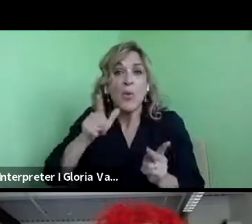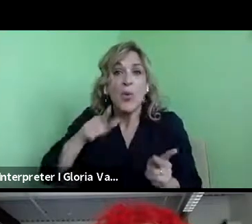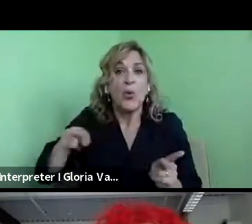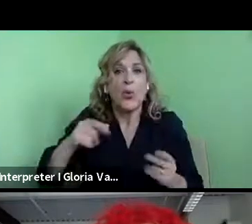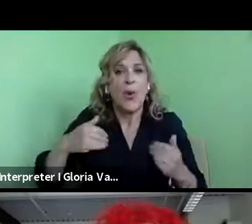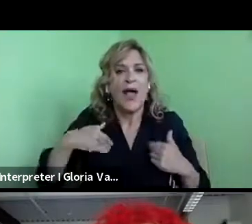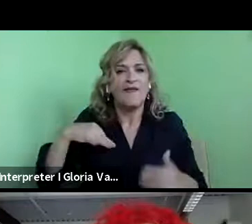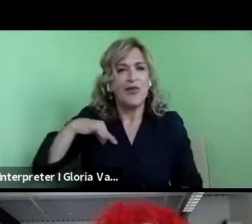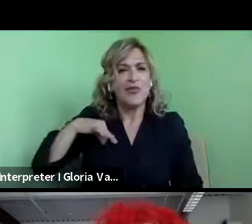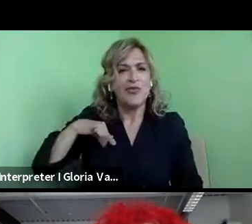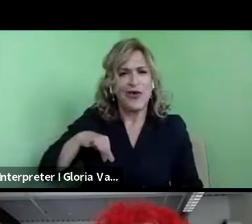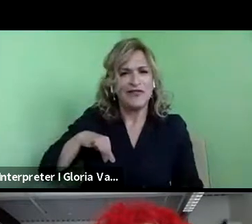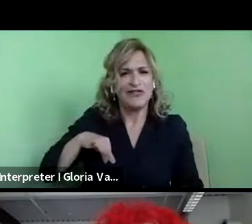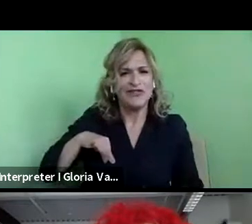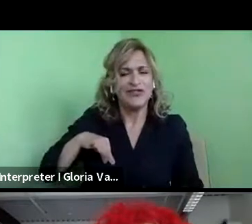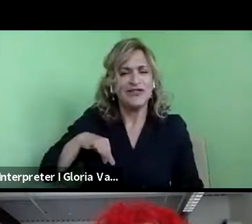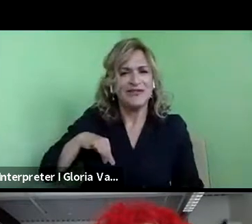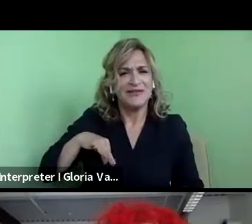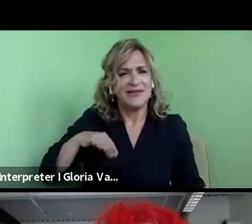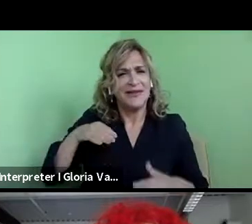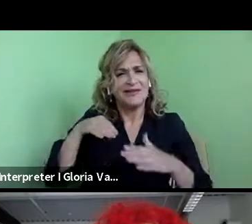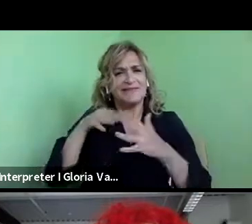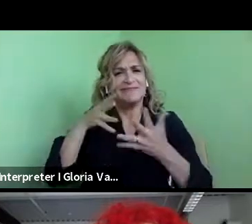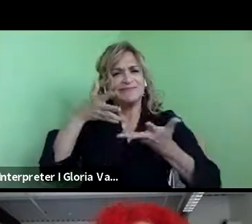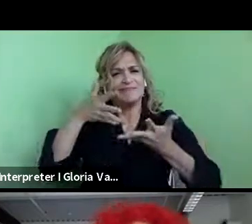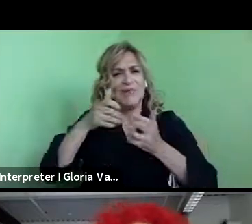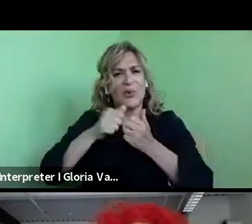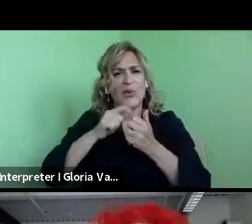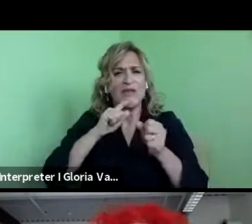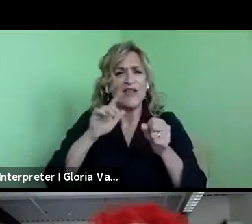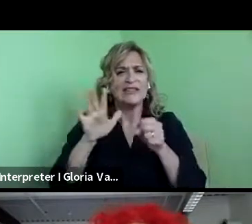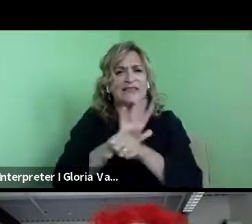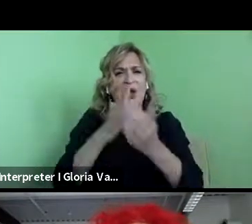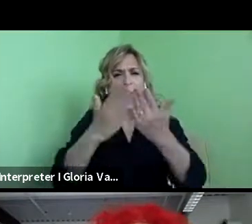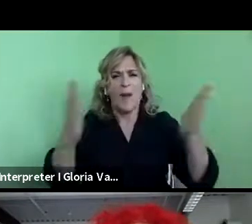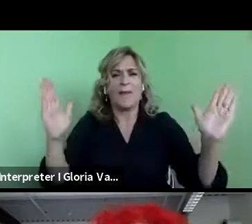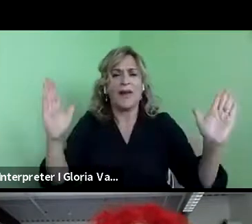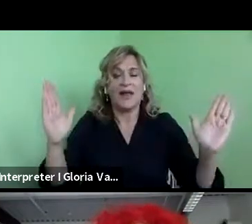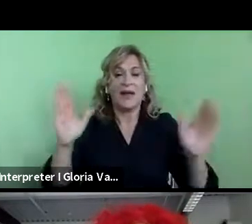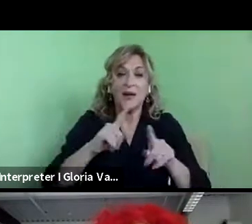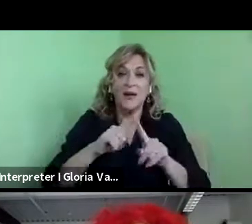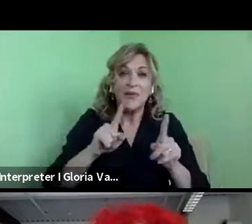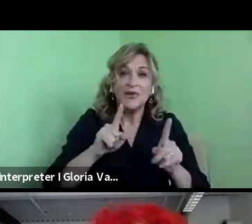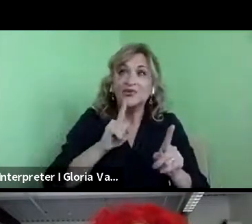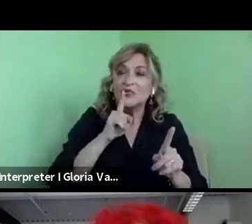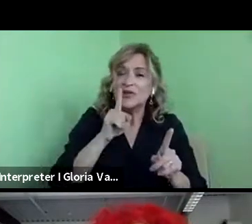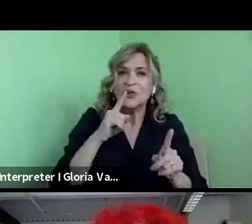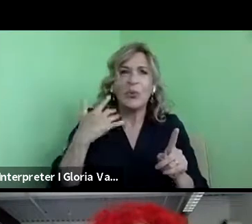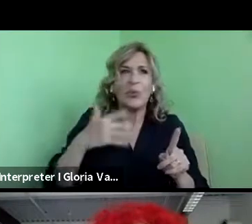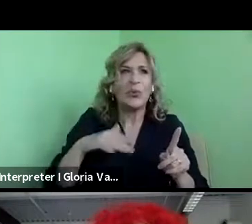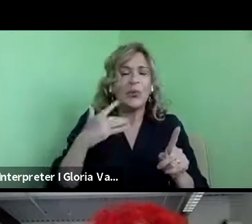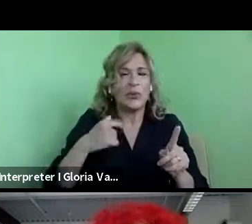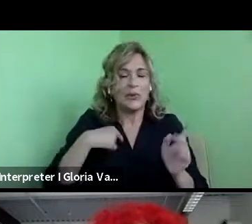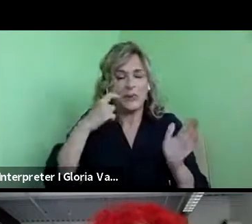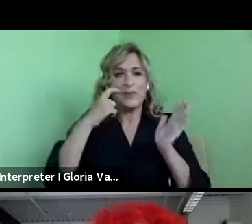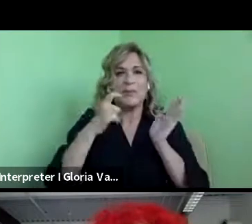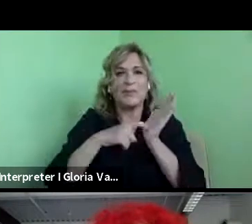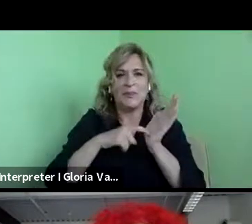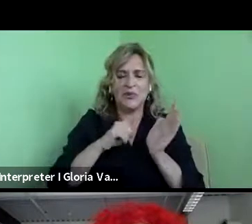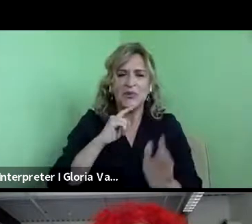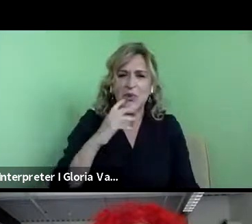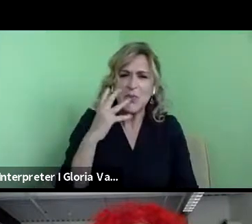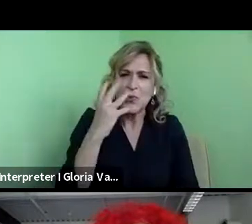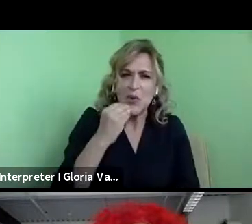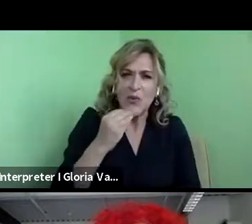you know? It's a real question for me, but also I'm realizing the beautiful part about it is that I am making connections